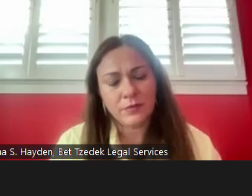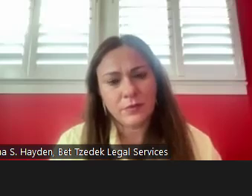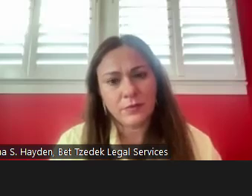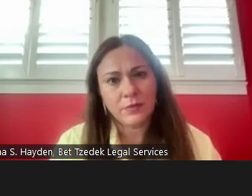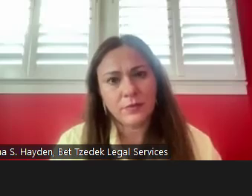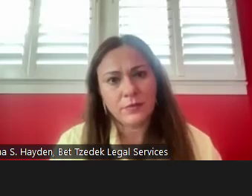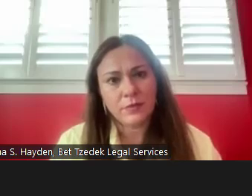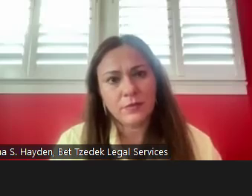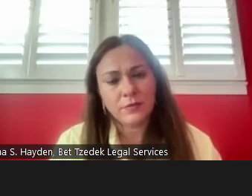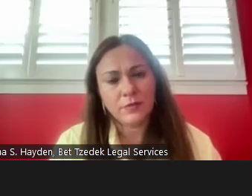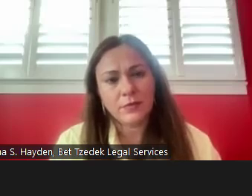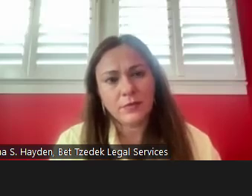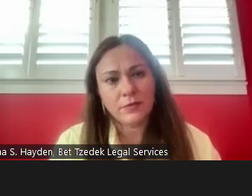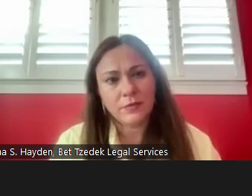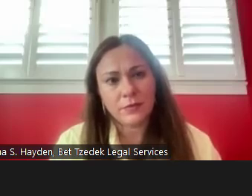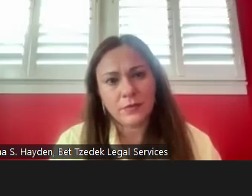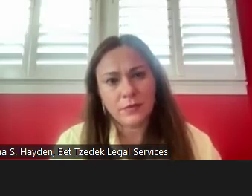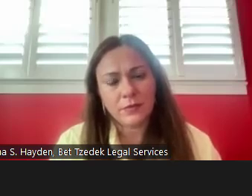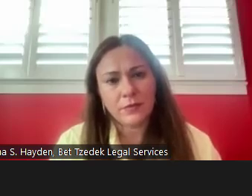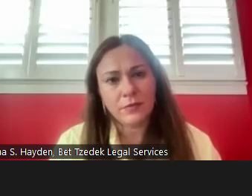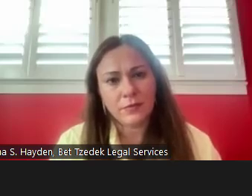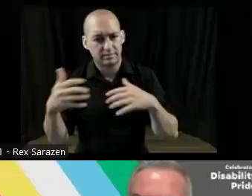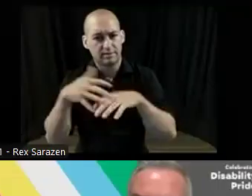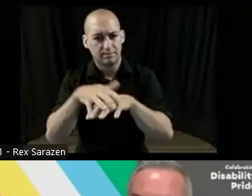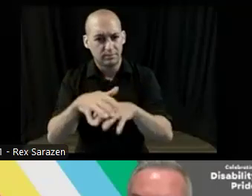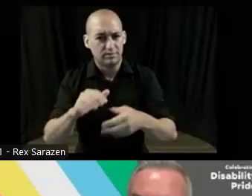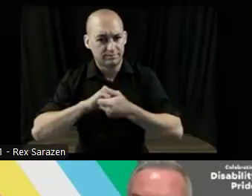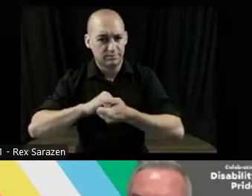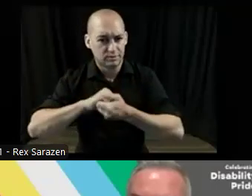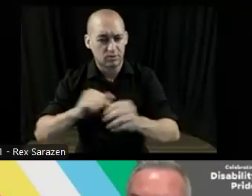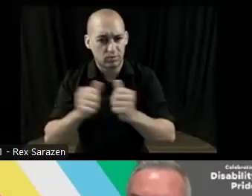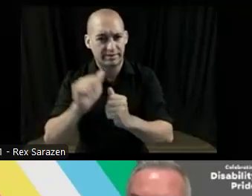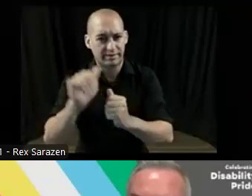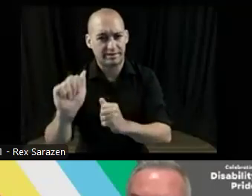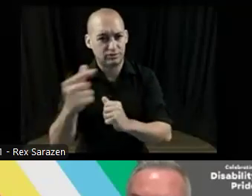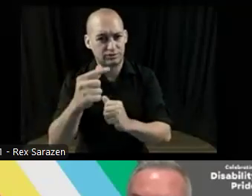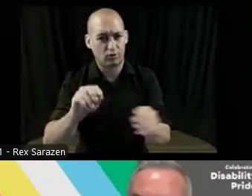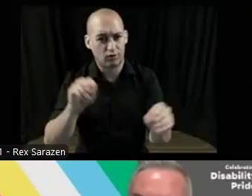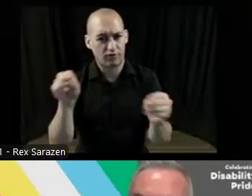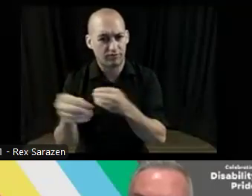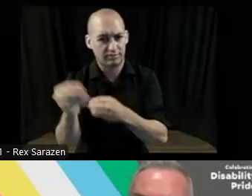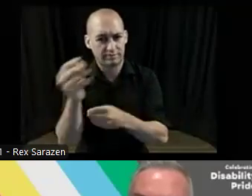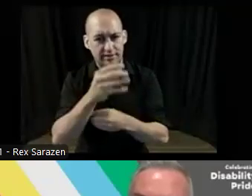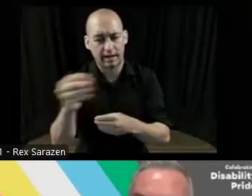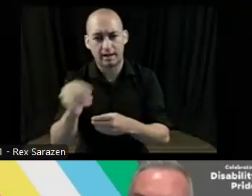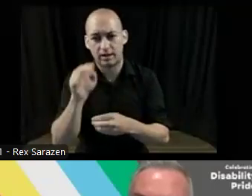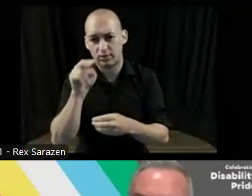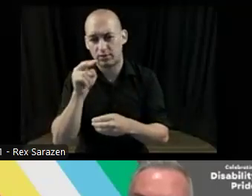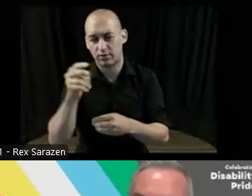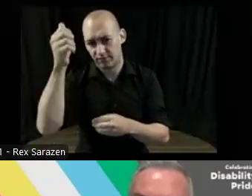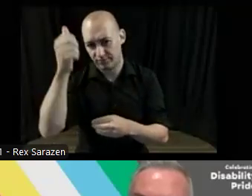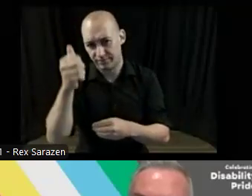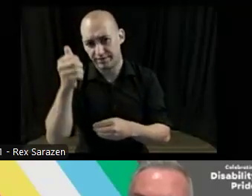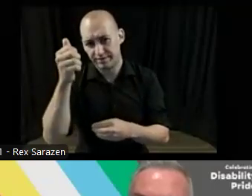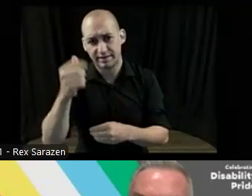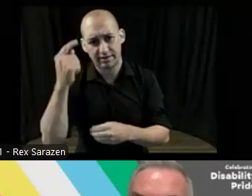at the collaboration with the AG's office and looking at funding